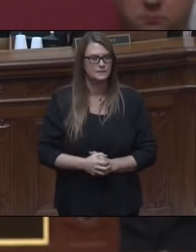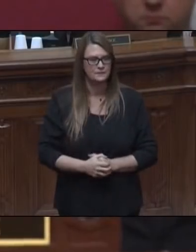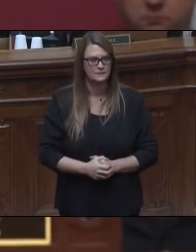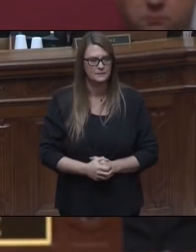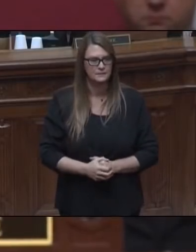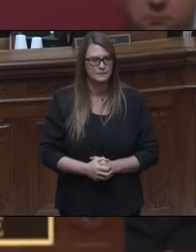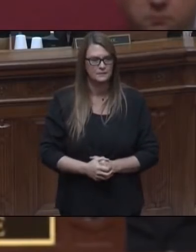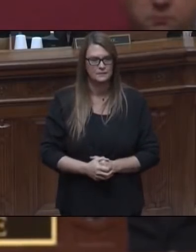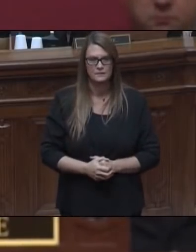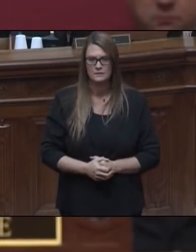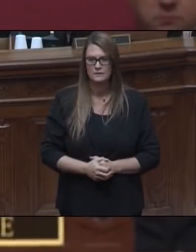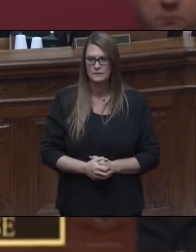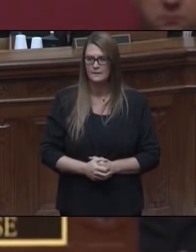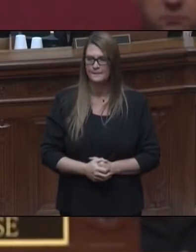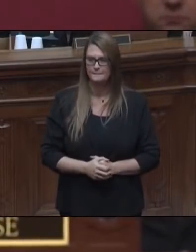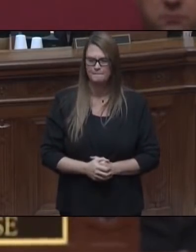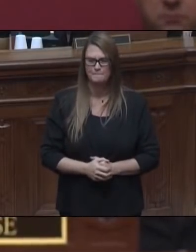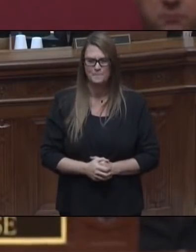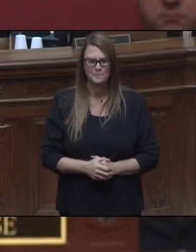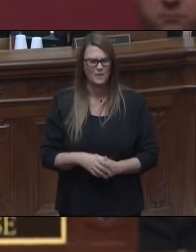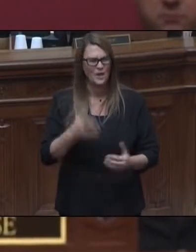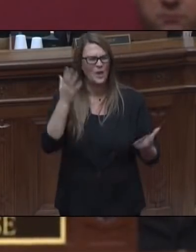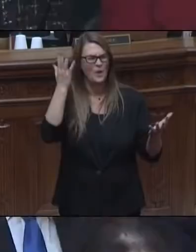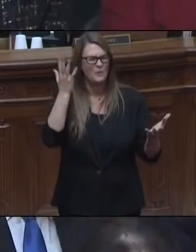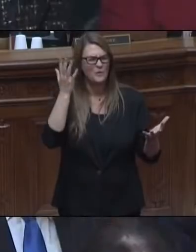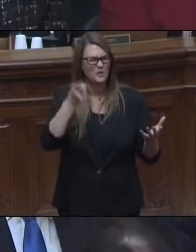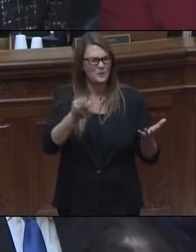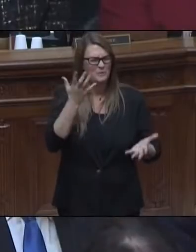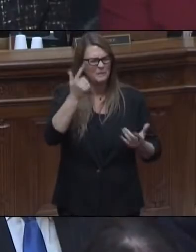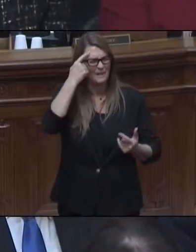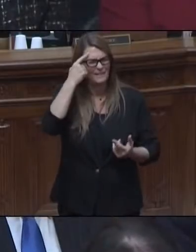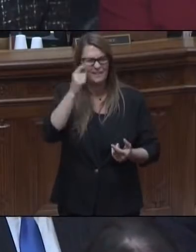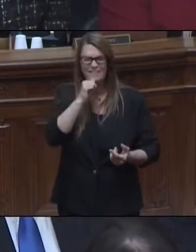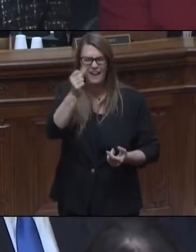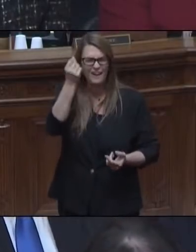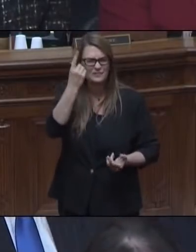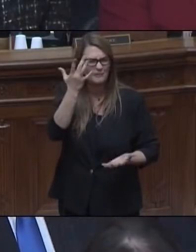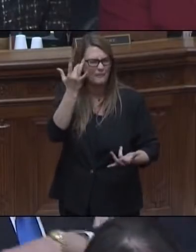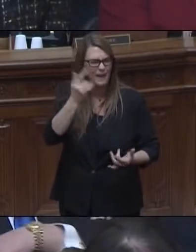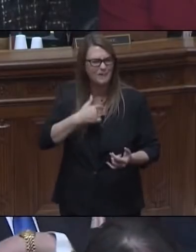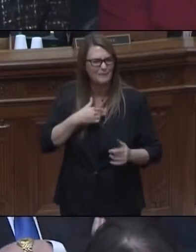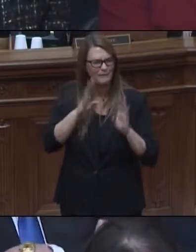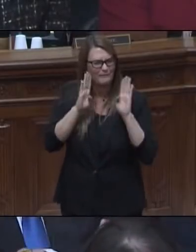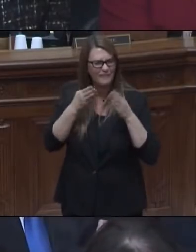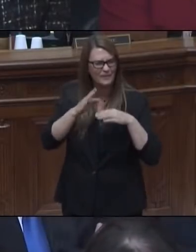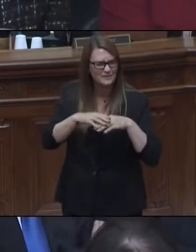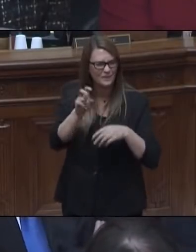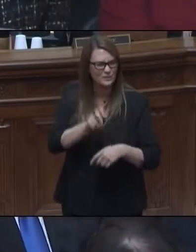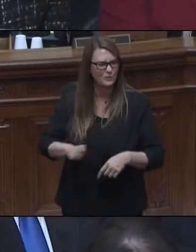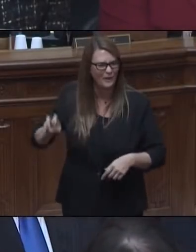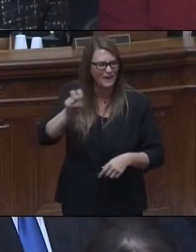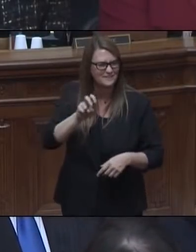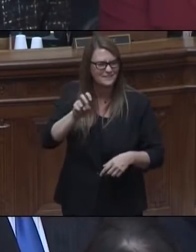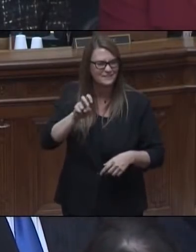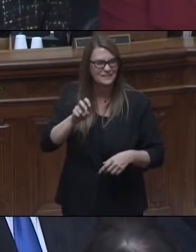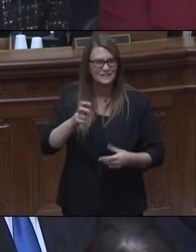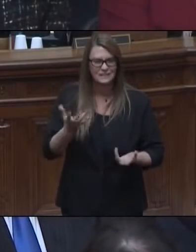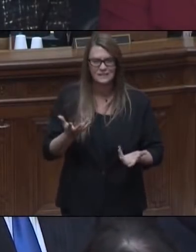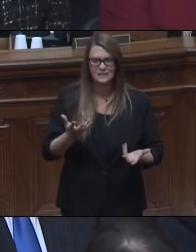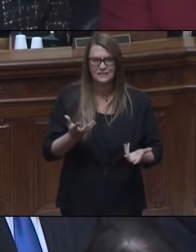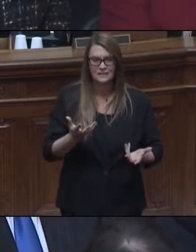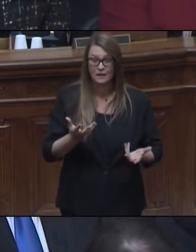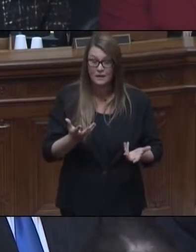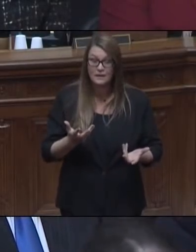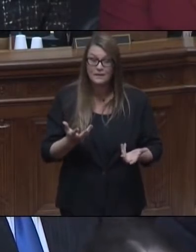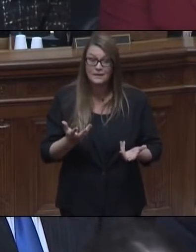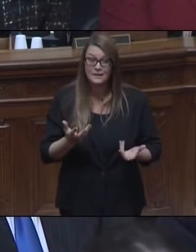over and over, and you may think, oh gosh, why does he say these things? I've said, you know, any frog that's not proud of his own pond is not much of a